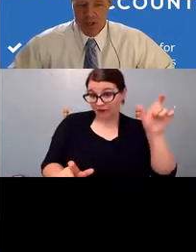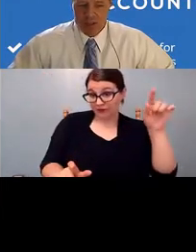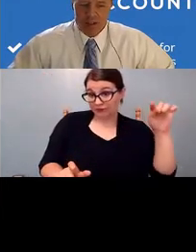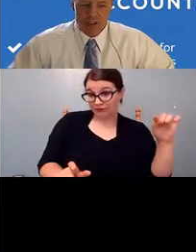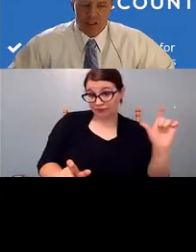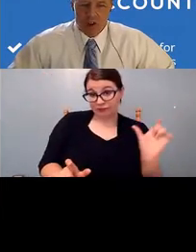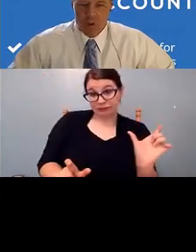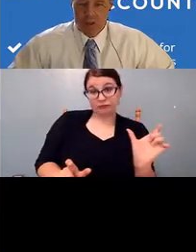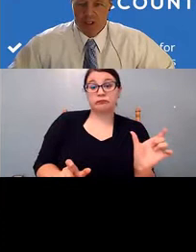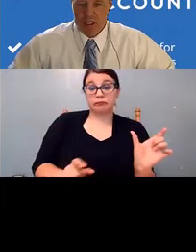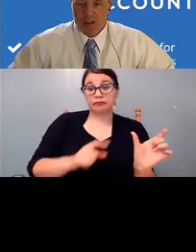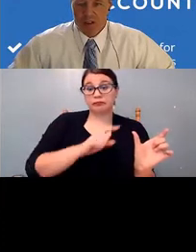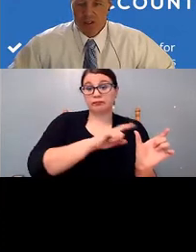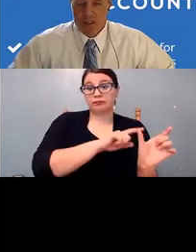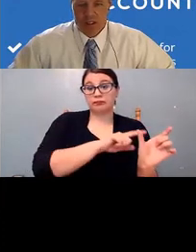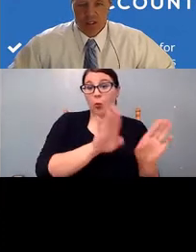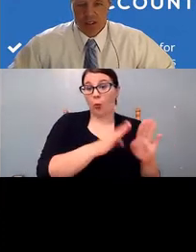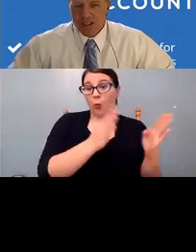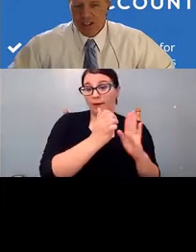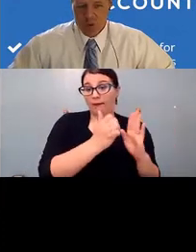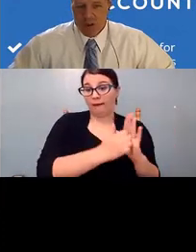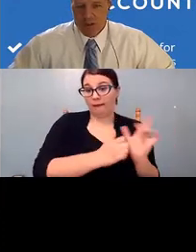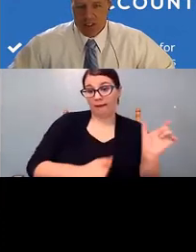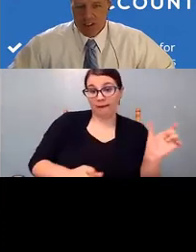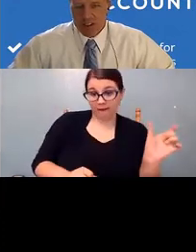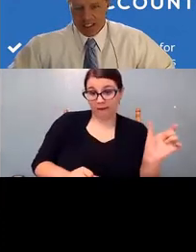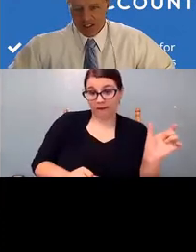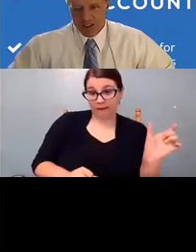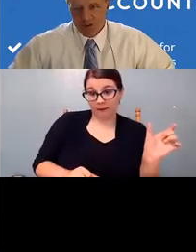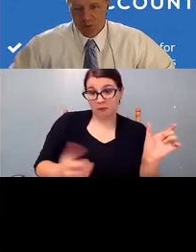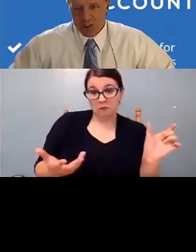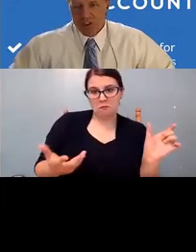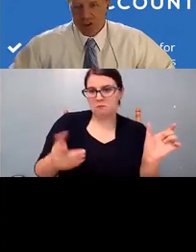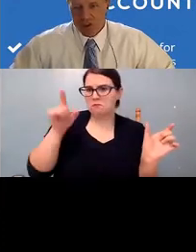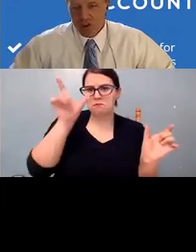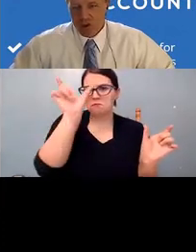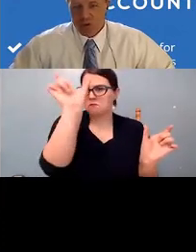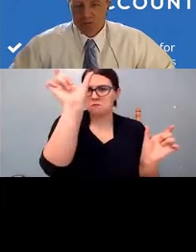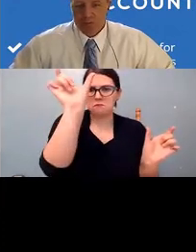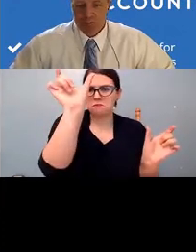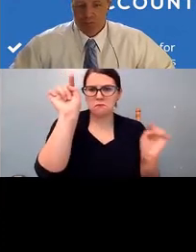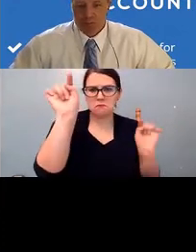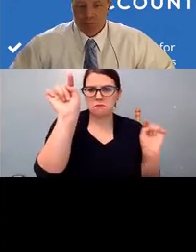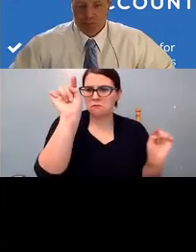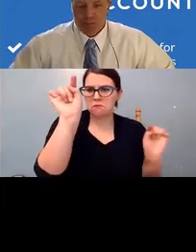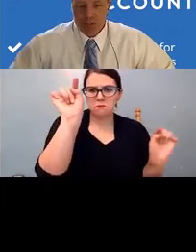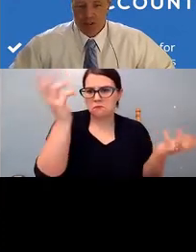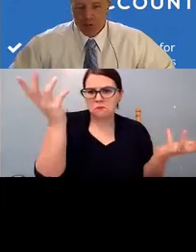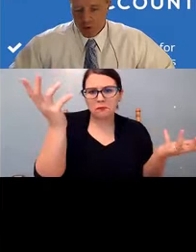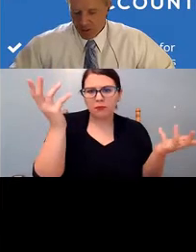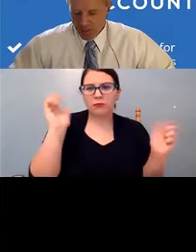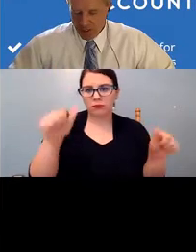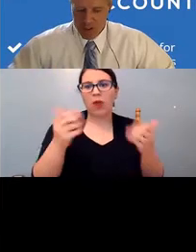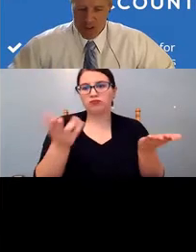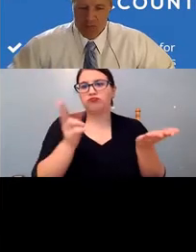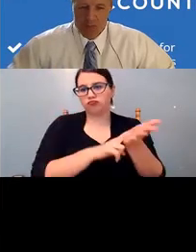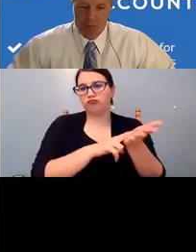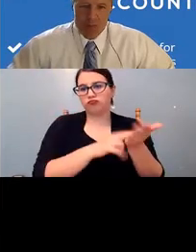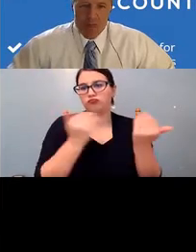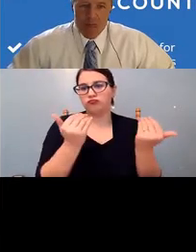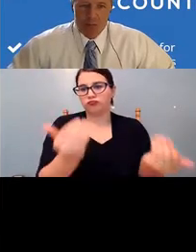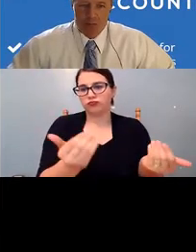big button that says open an account. Any one of these links will get you to the enrollment